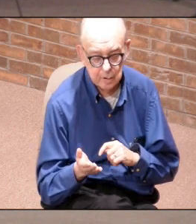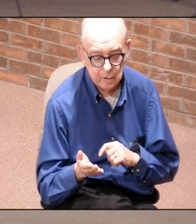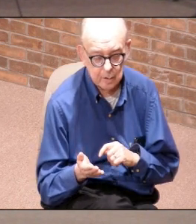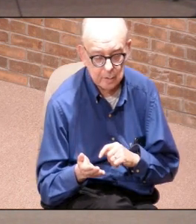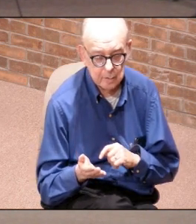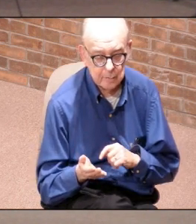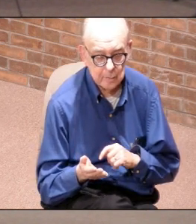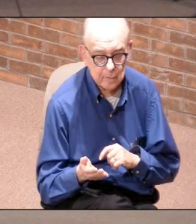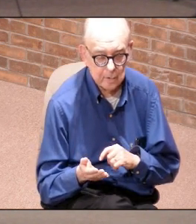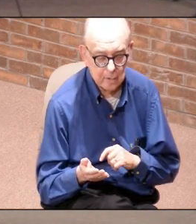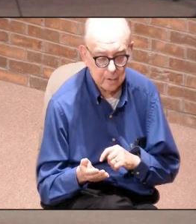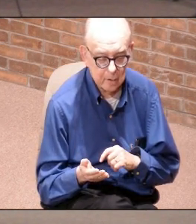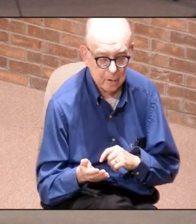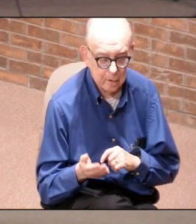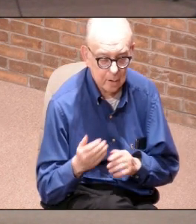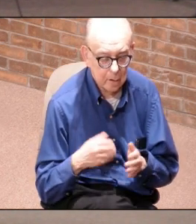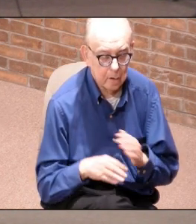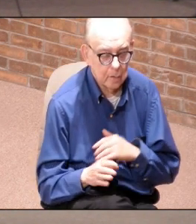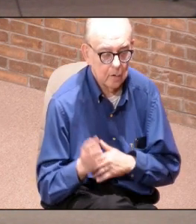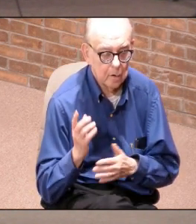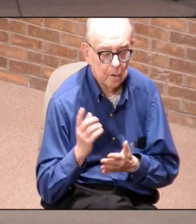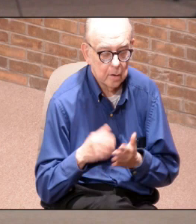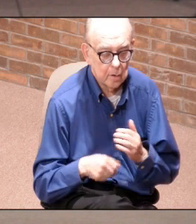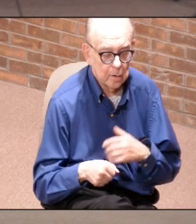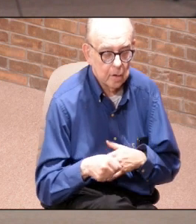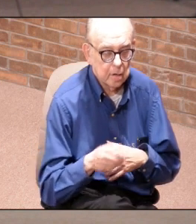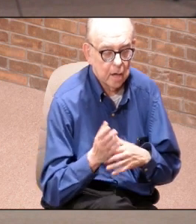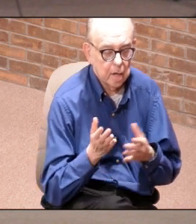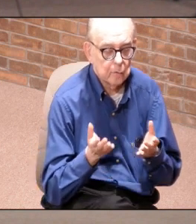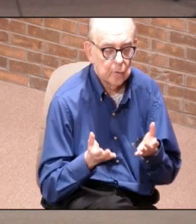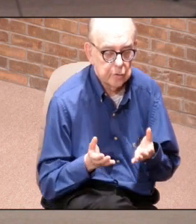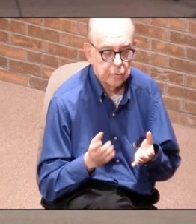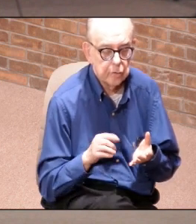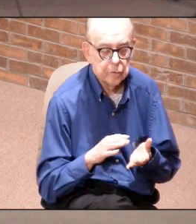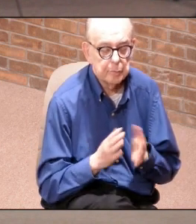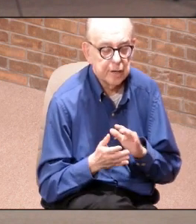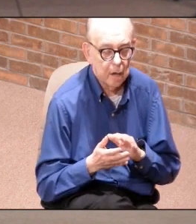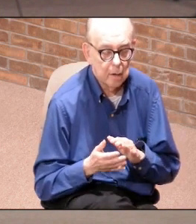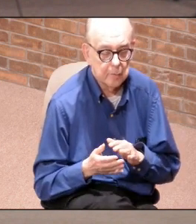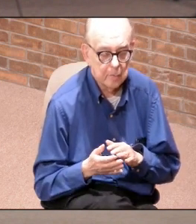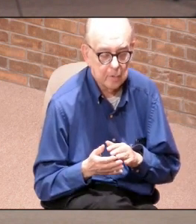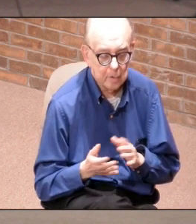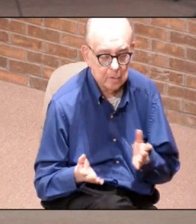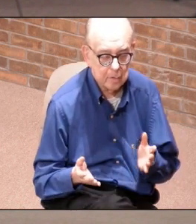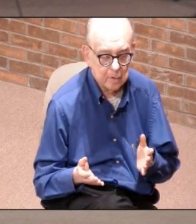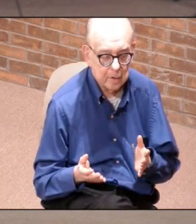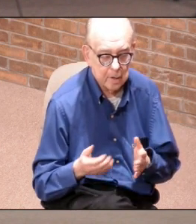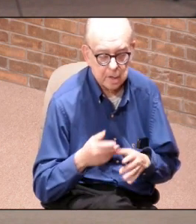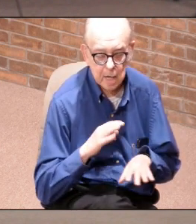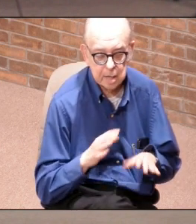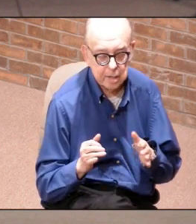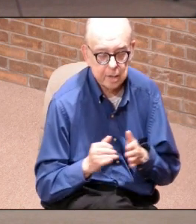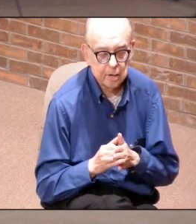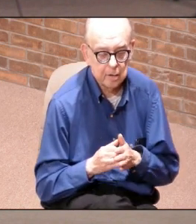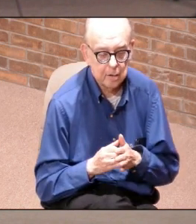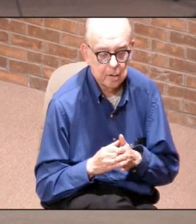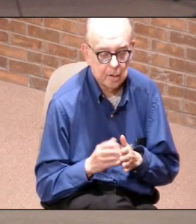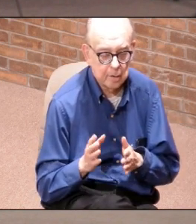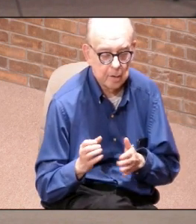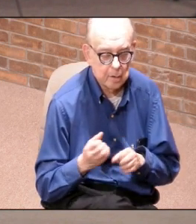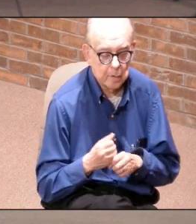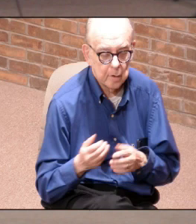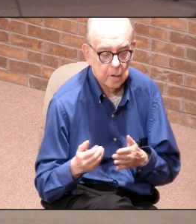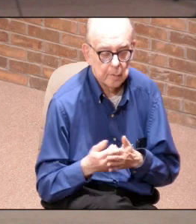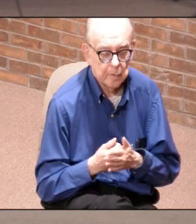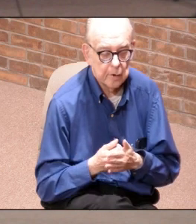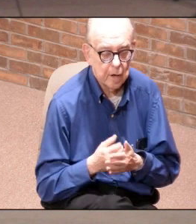into what he wants you to be. And he does that by the renewing